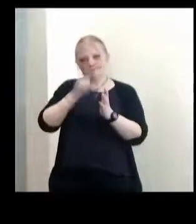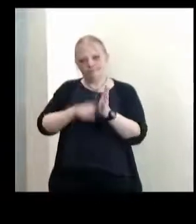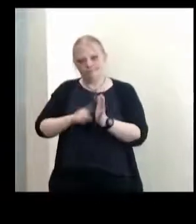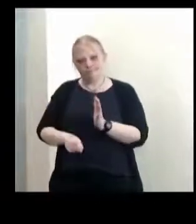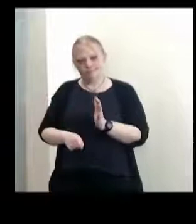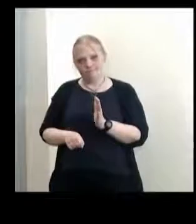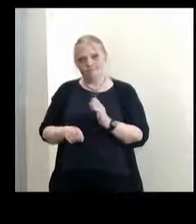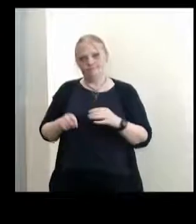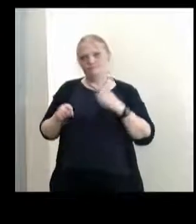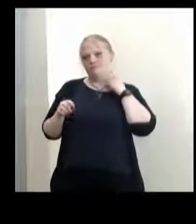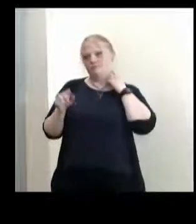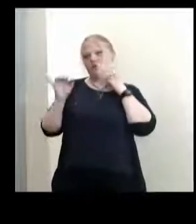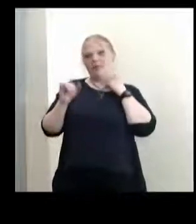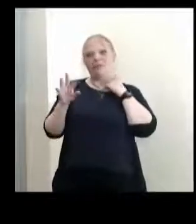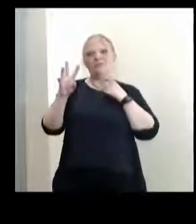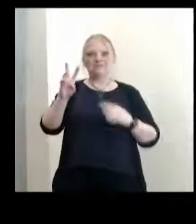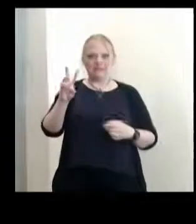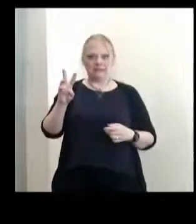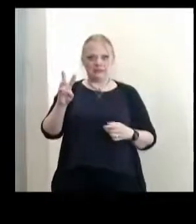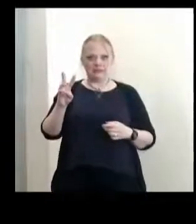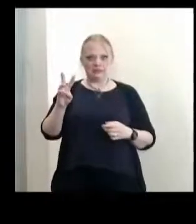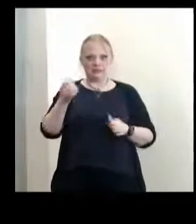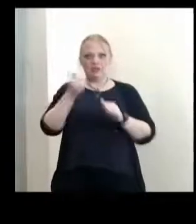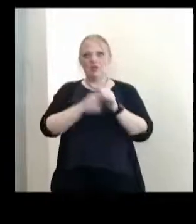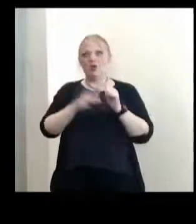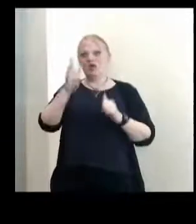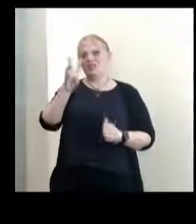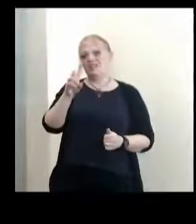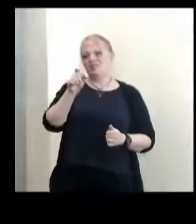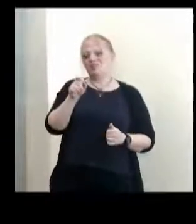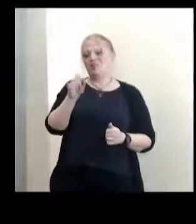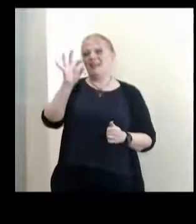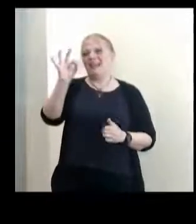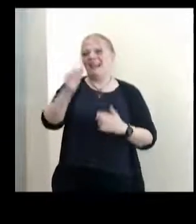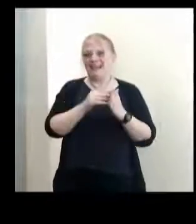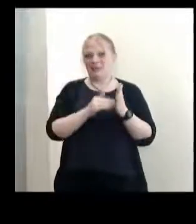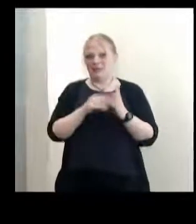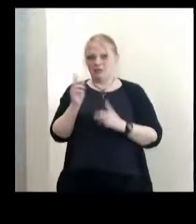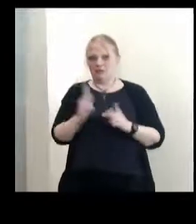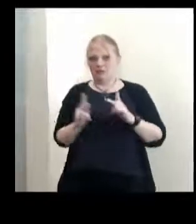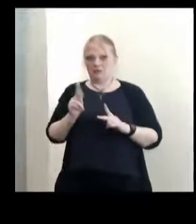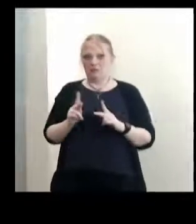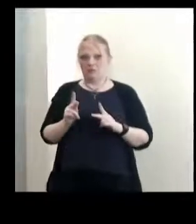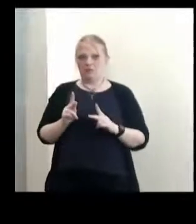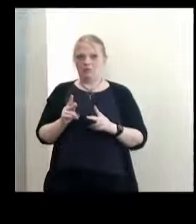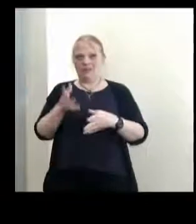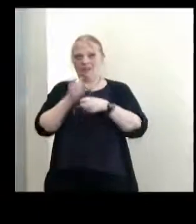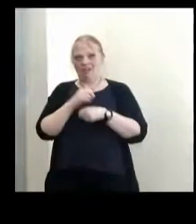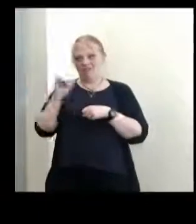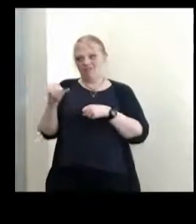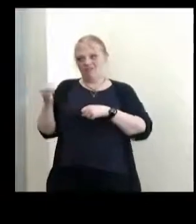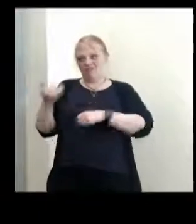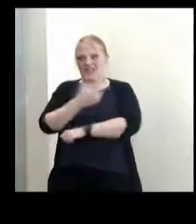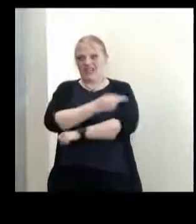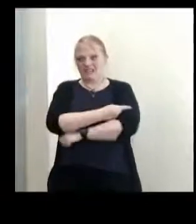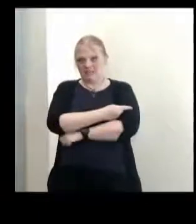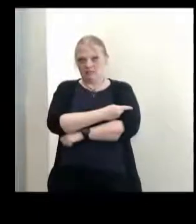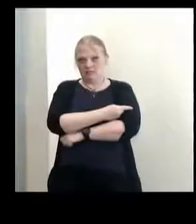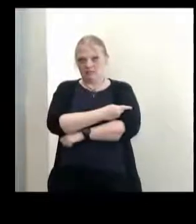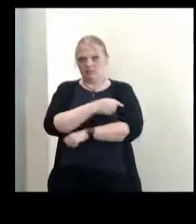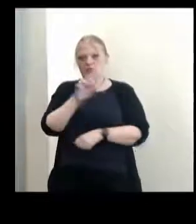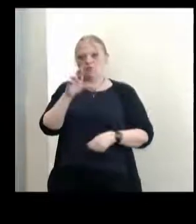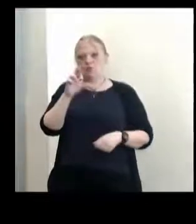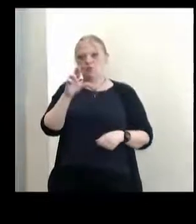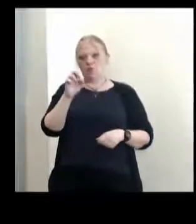vaccine, were 6 cases per 6.9 million people who received the vaccine. So those numbers, those rates are